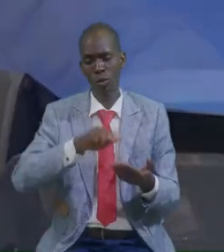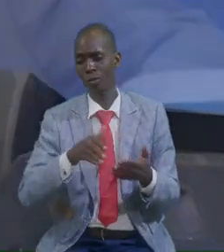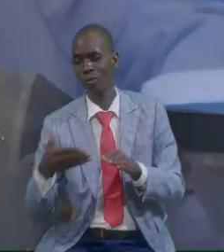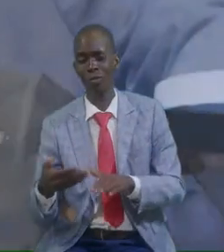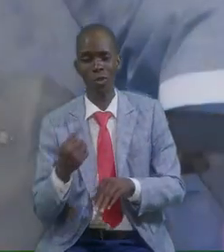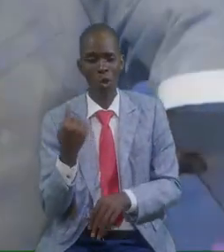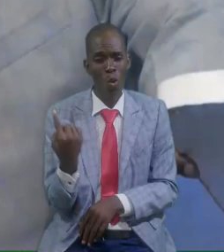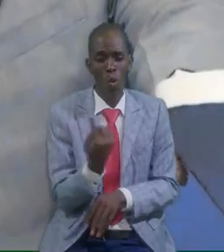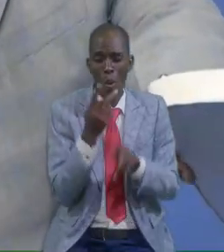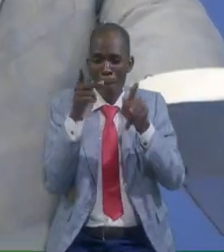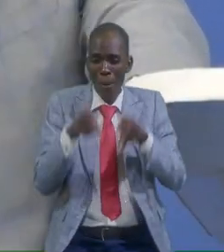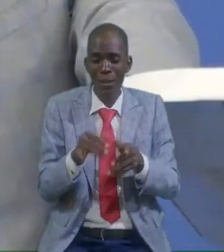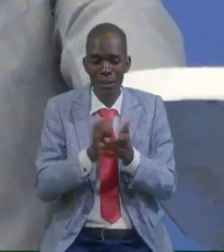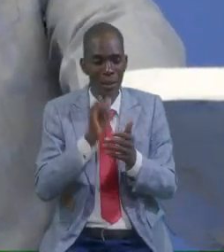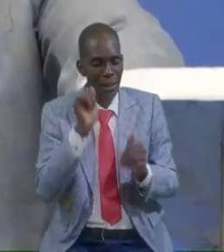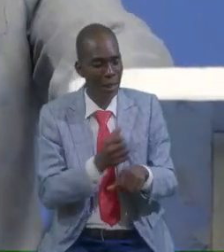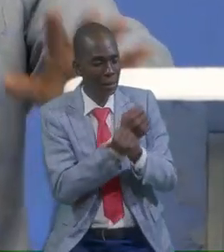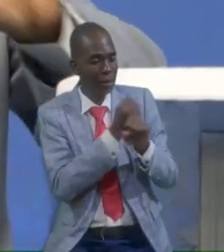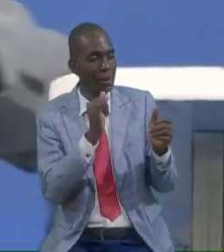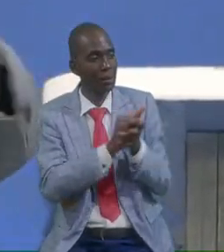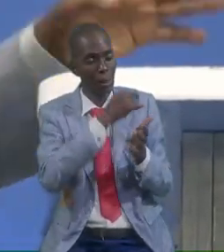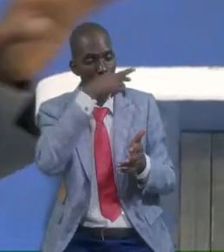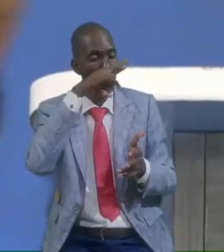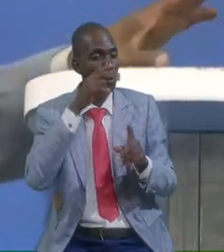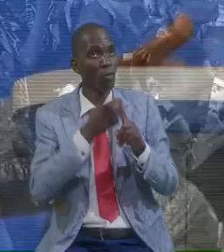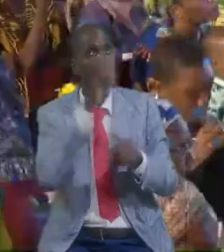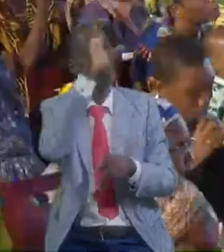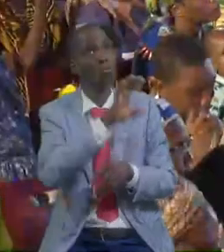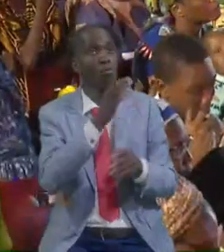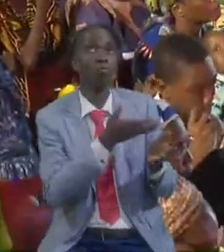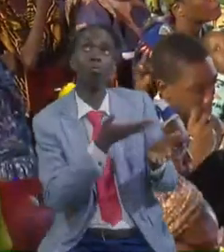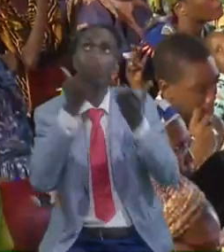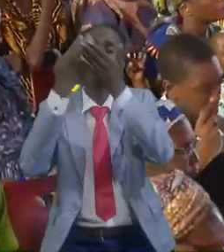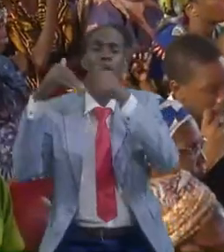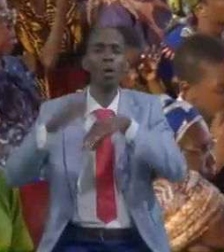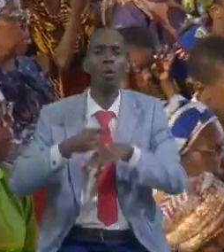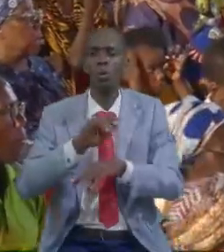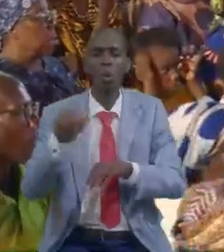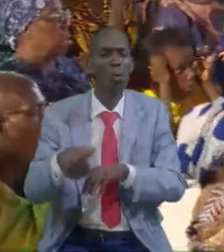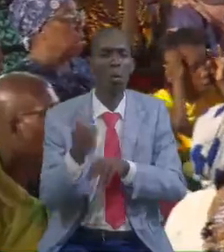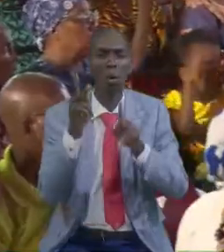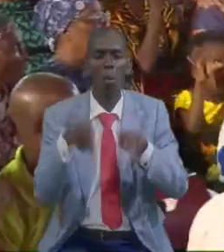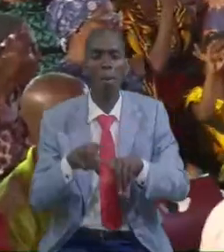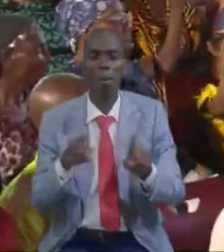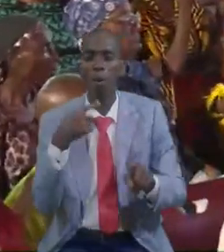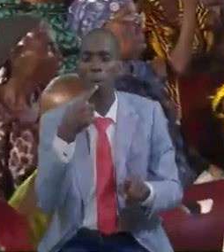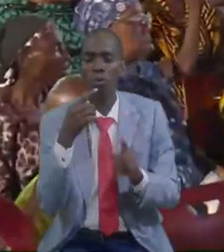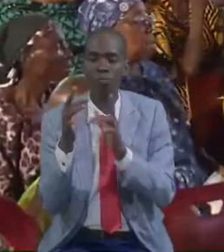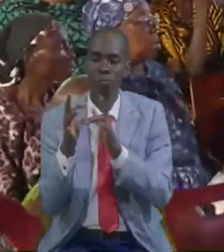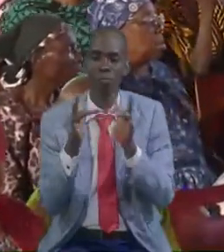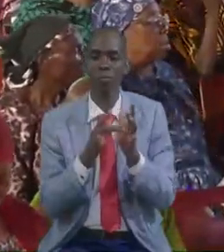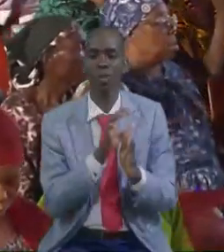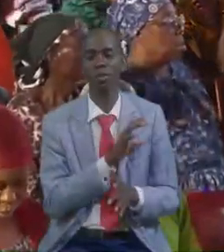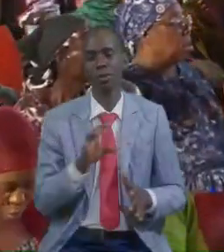take that thief on the cross and take him to heaven, no other one, is Jesus Christ, because he